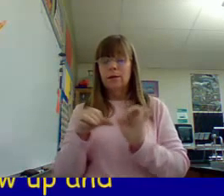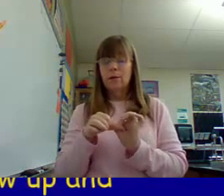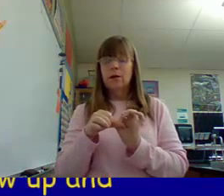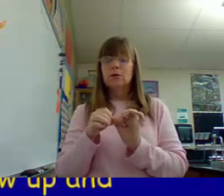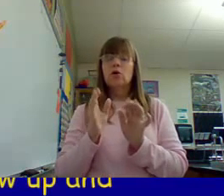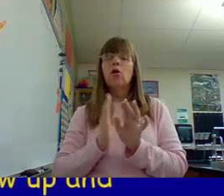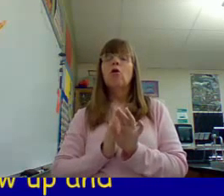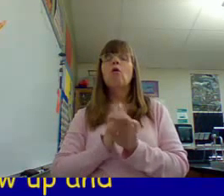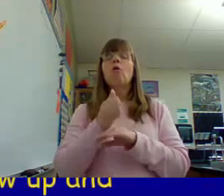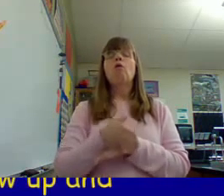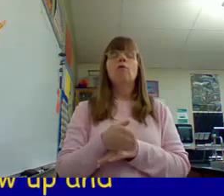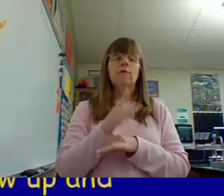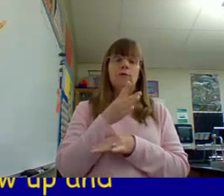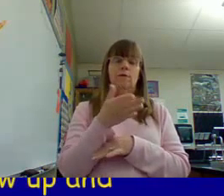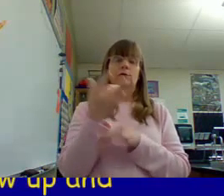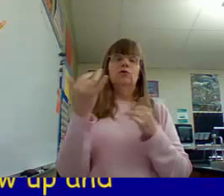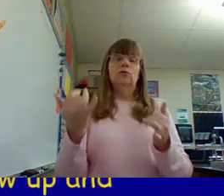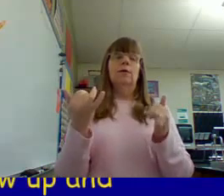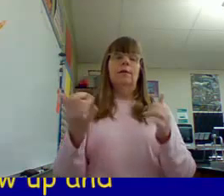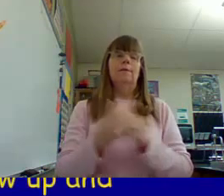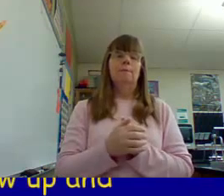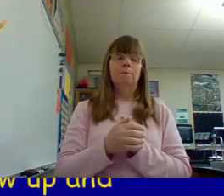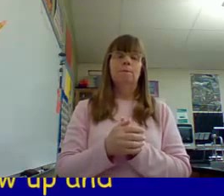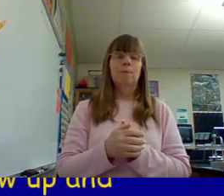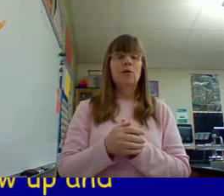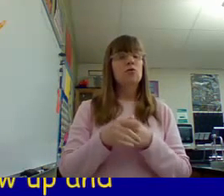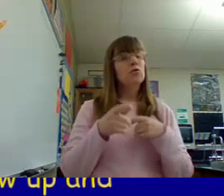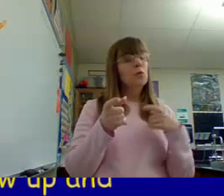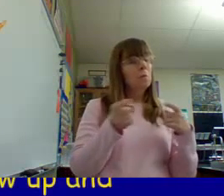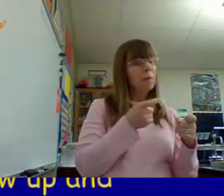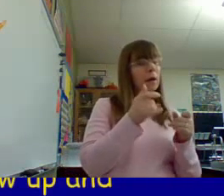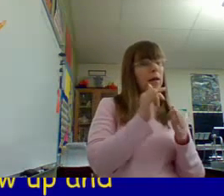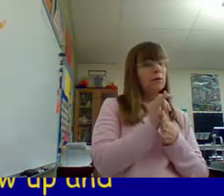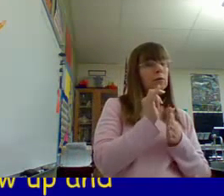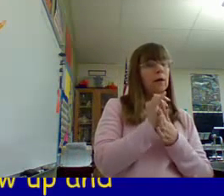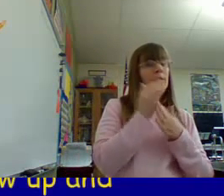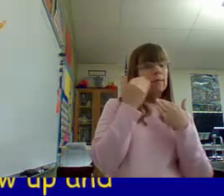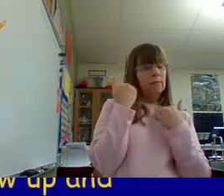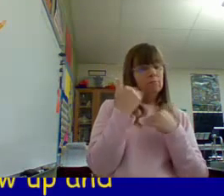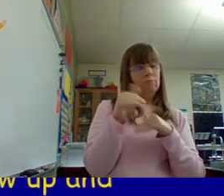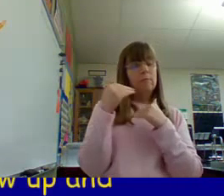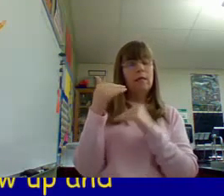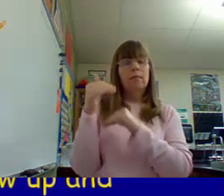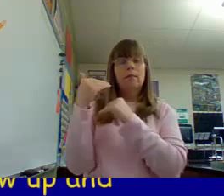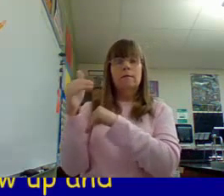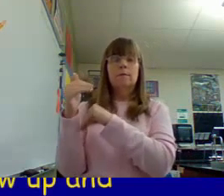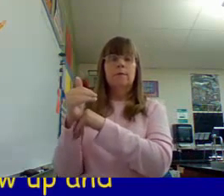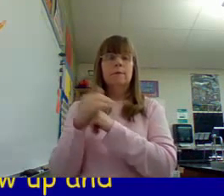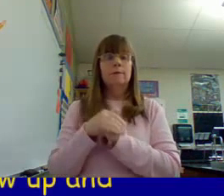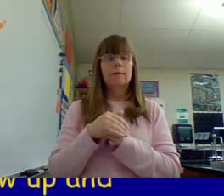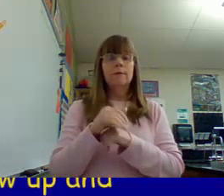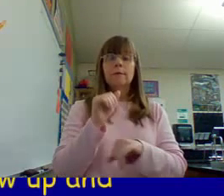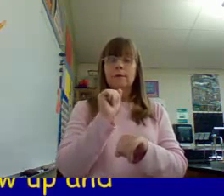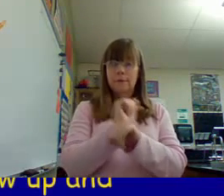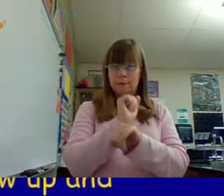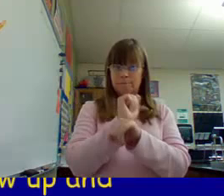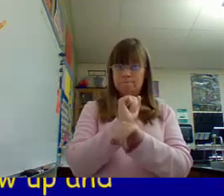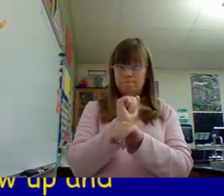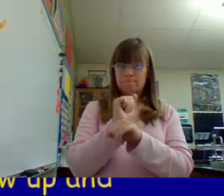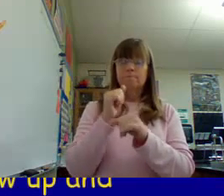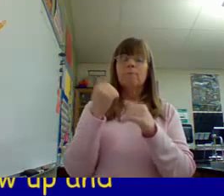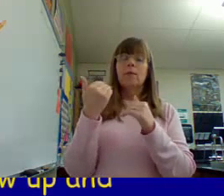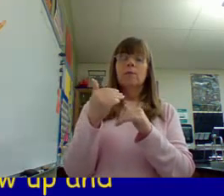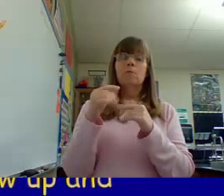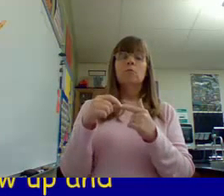To manage these fisheries, they have to set fishing limits. This is used to protect certain species. It limits the amount or the size of the fish